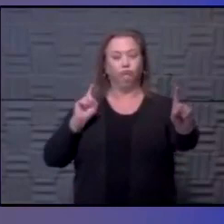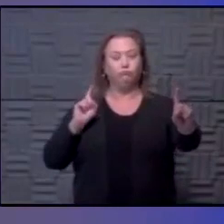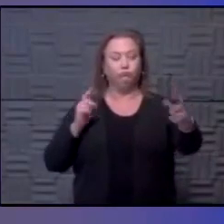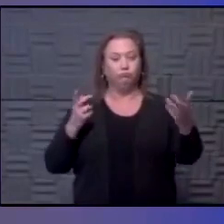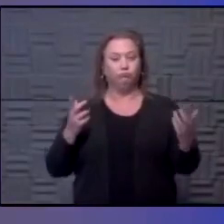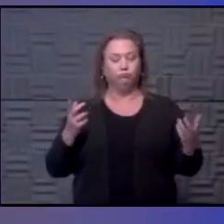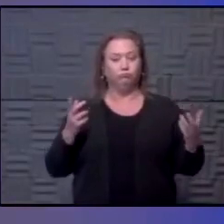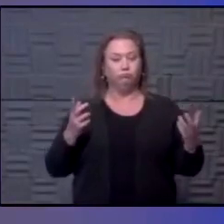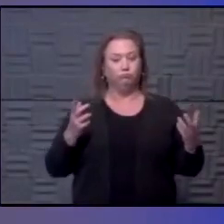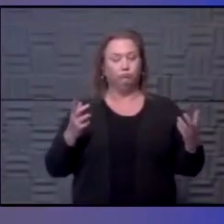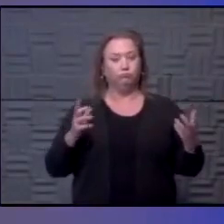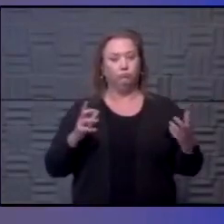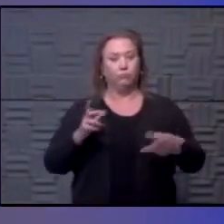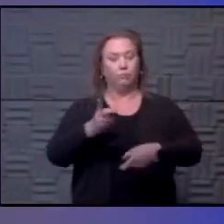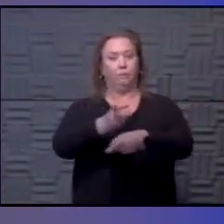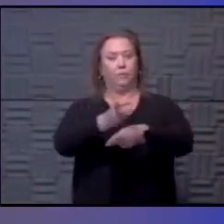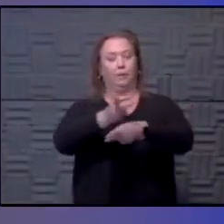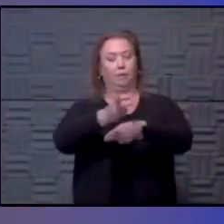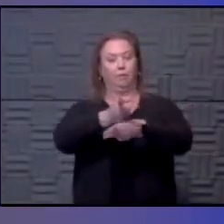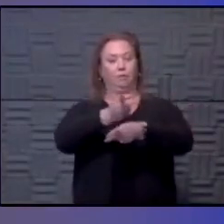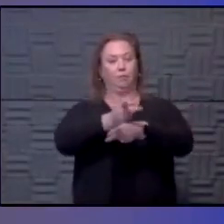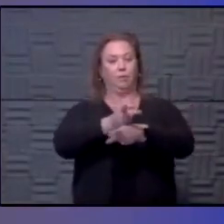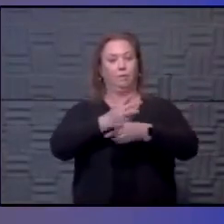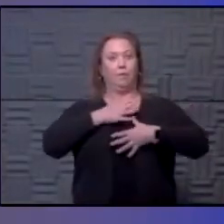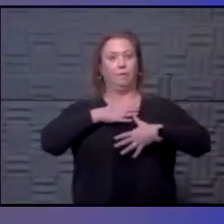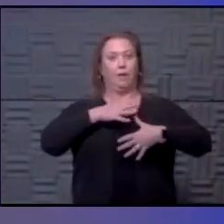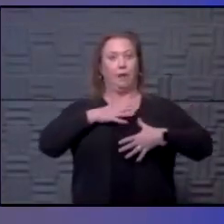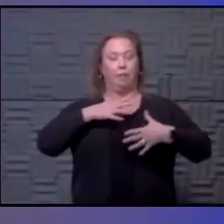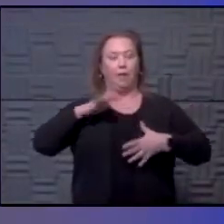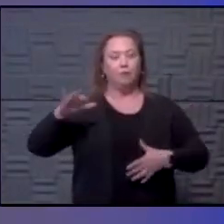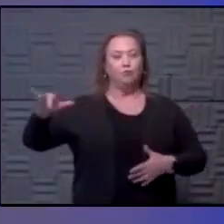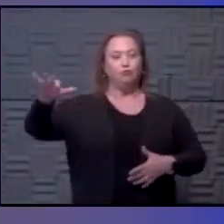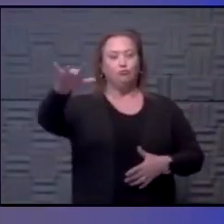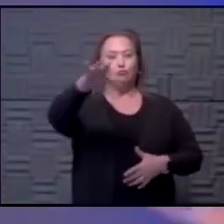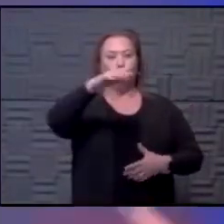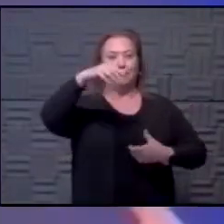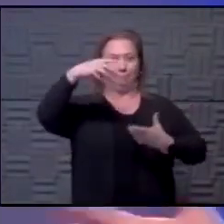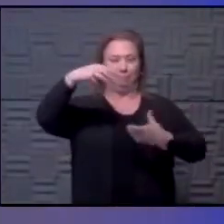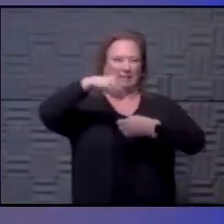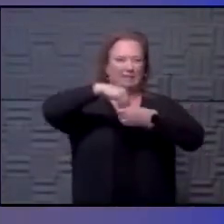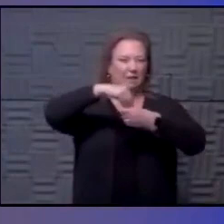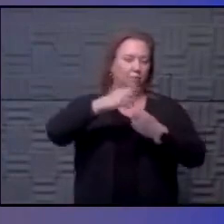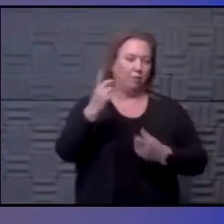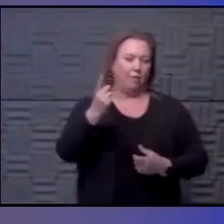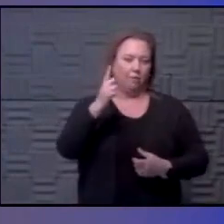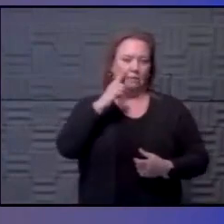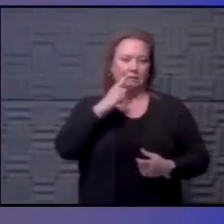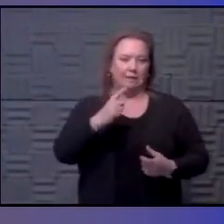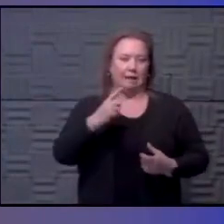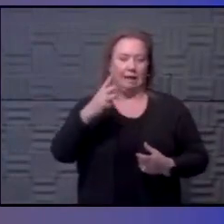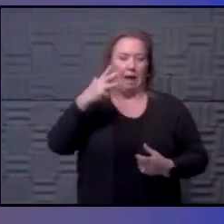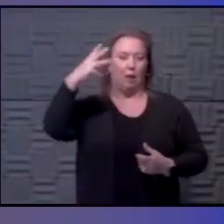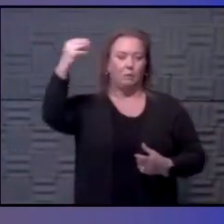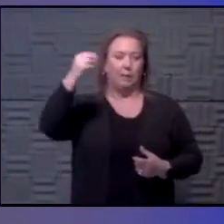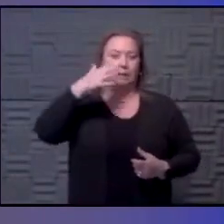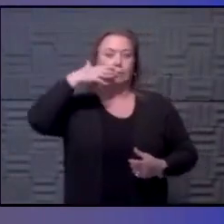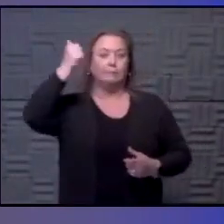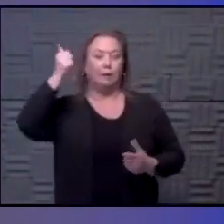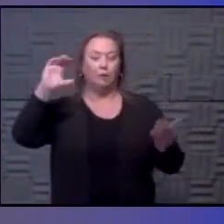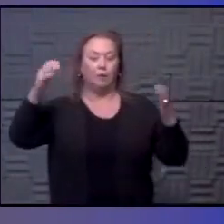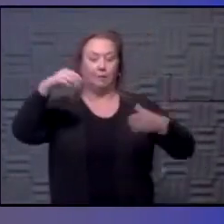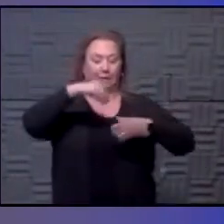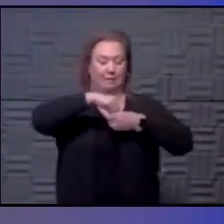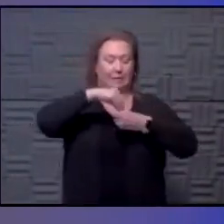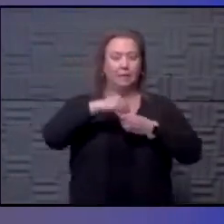you know, be very cautious of the ventilation within if you're indoors. You know, we've always said outdoors are better than indoors.